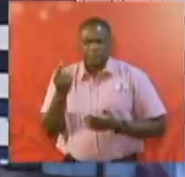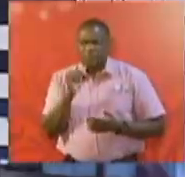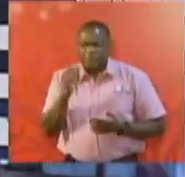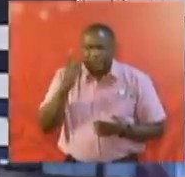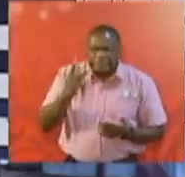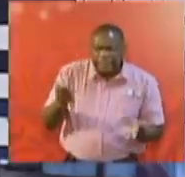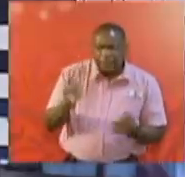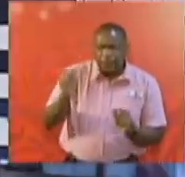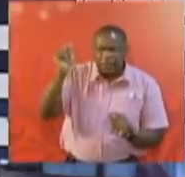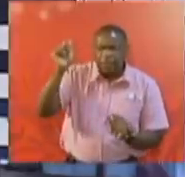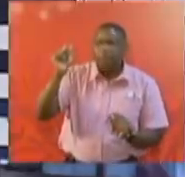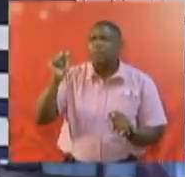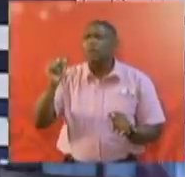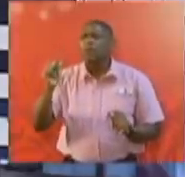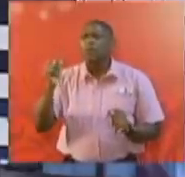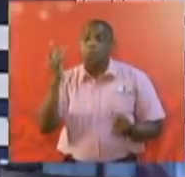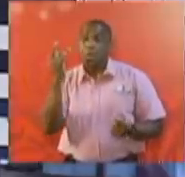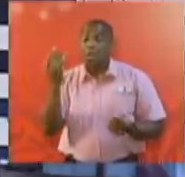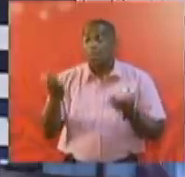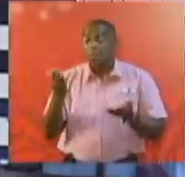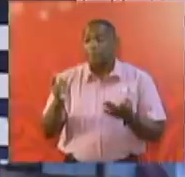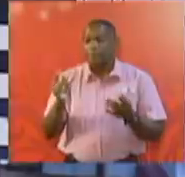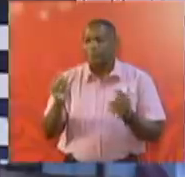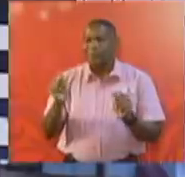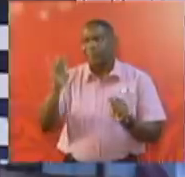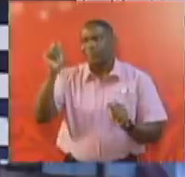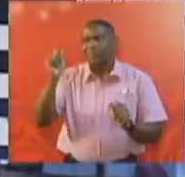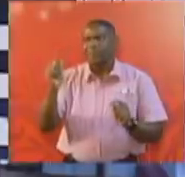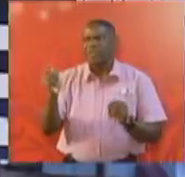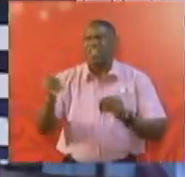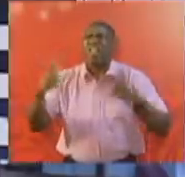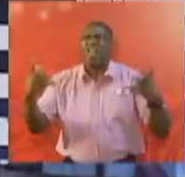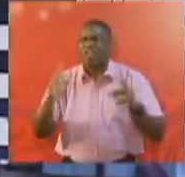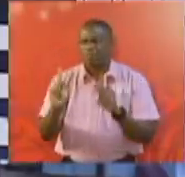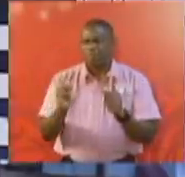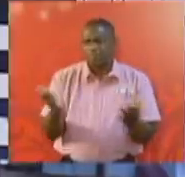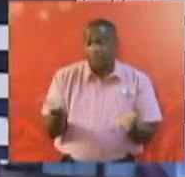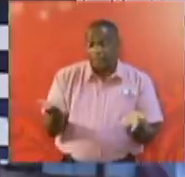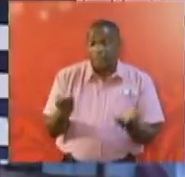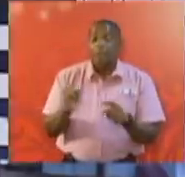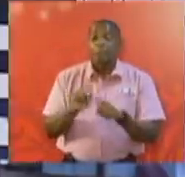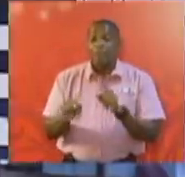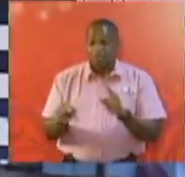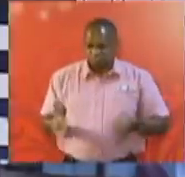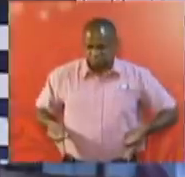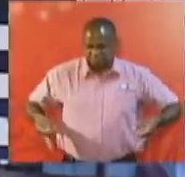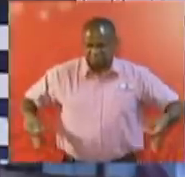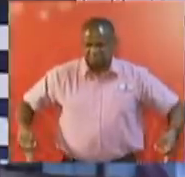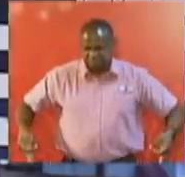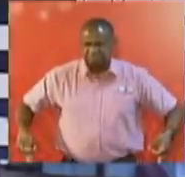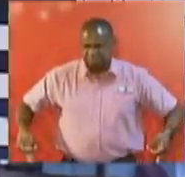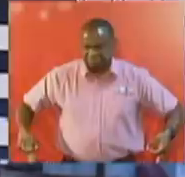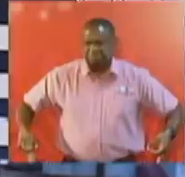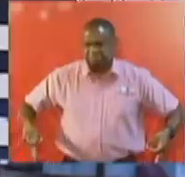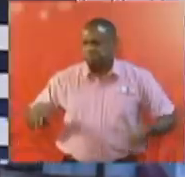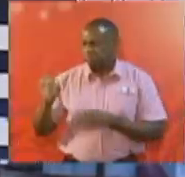our population is not as large as America, is obesity. A body mass index of 30